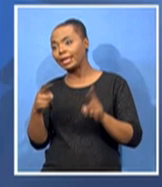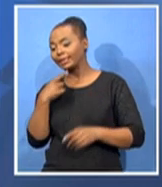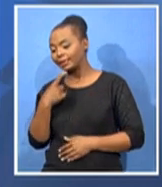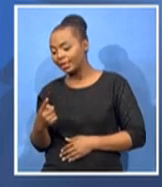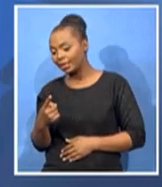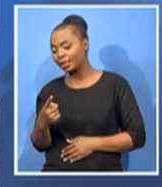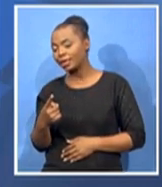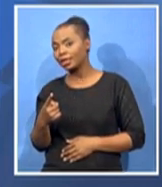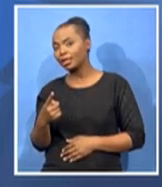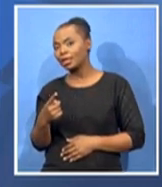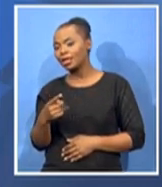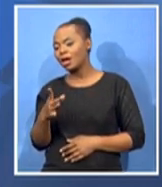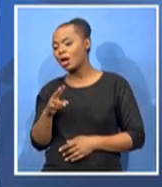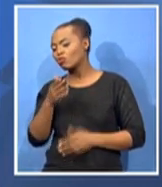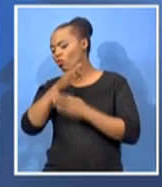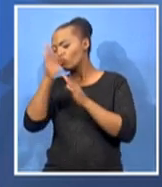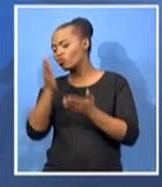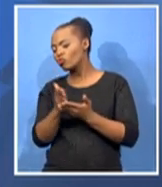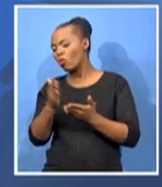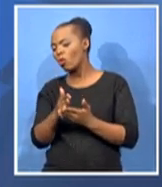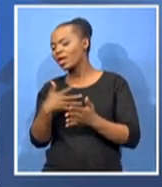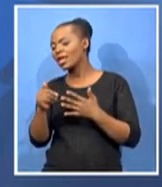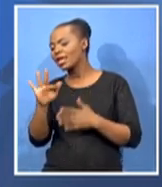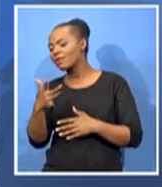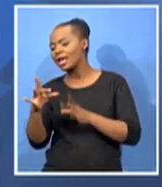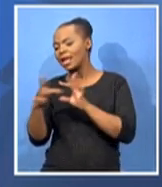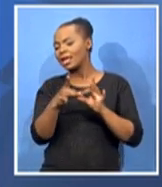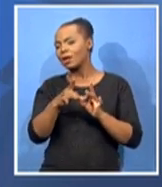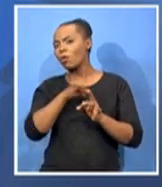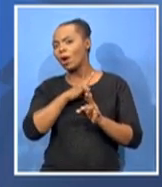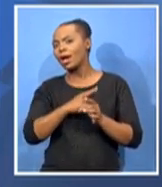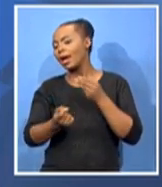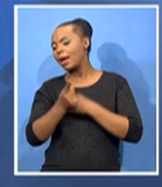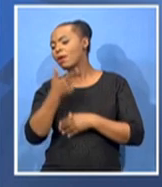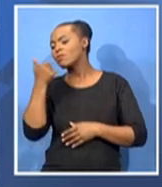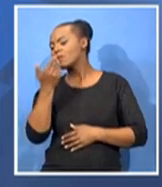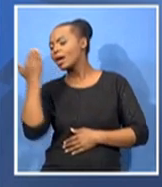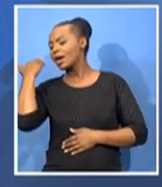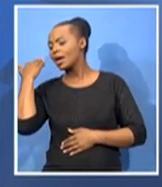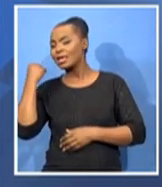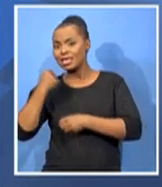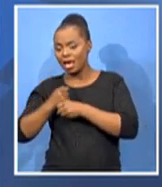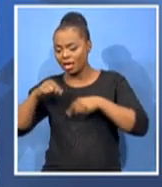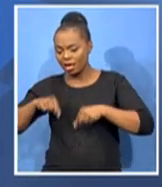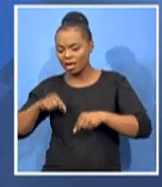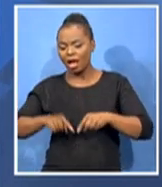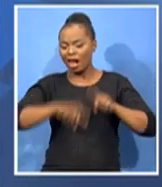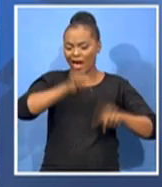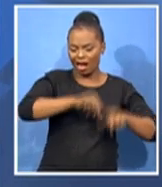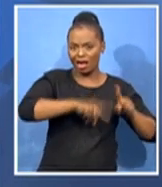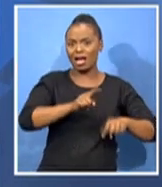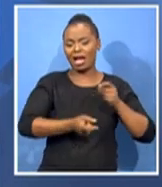this incident to the one that happened earlier this year. Once we've determined the motive, once we are able to interview